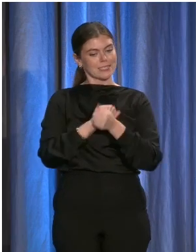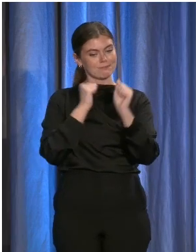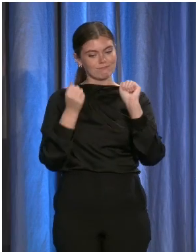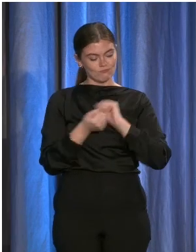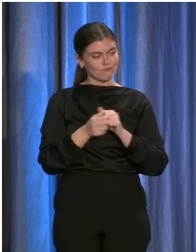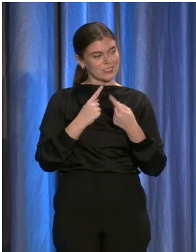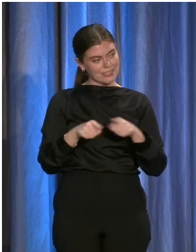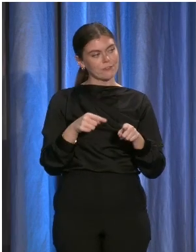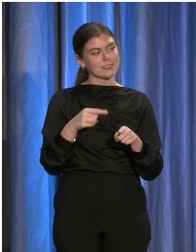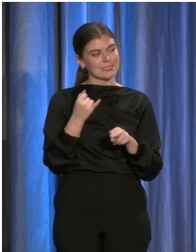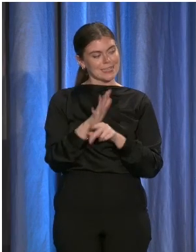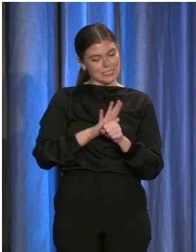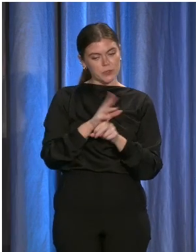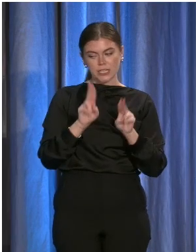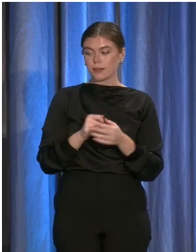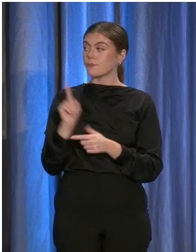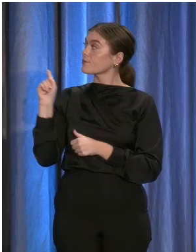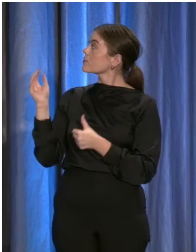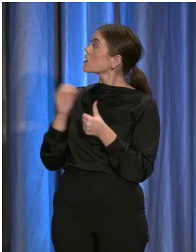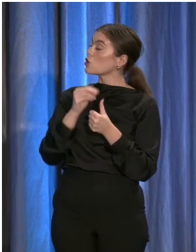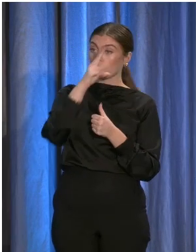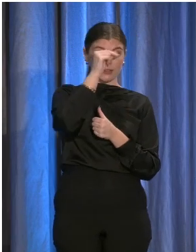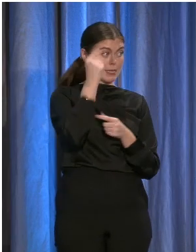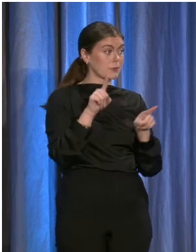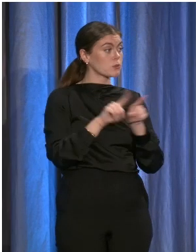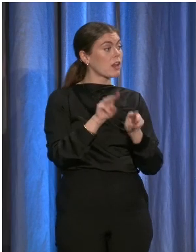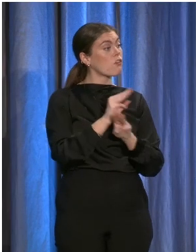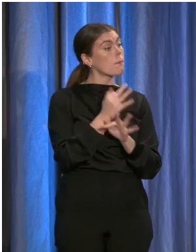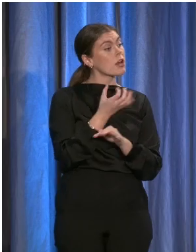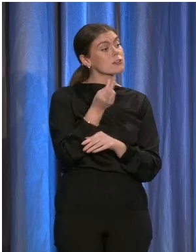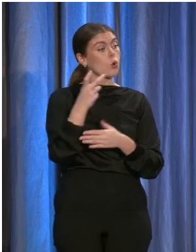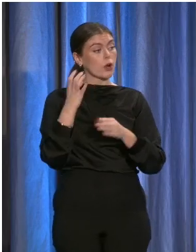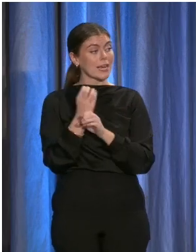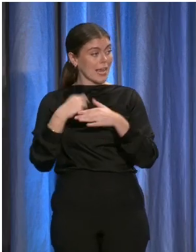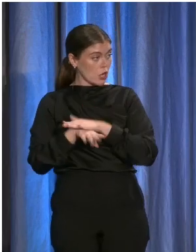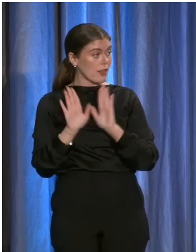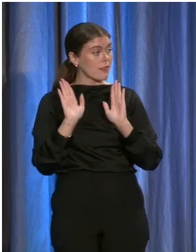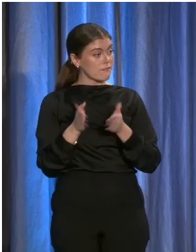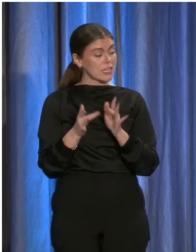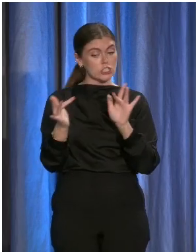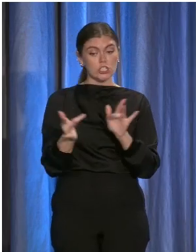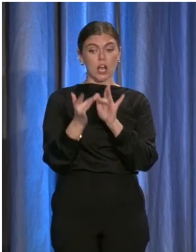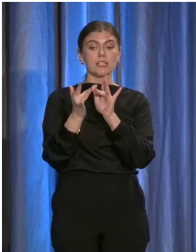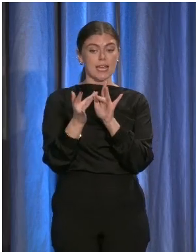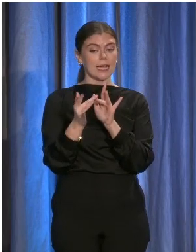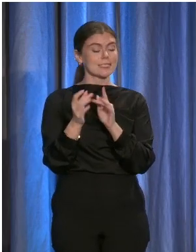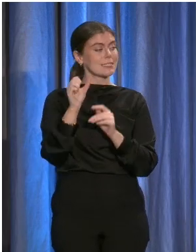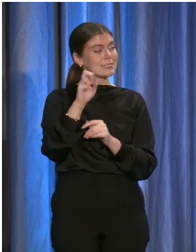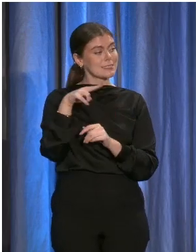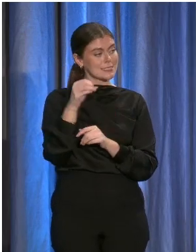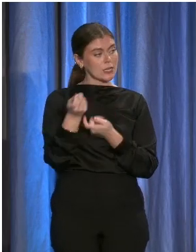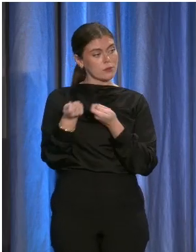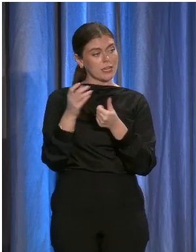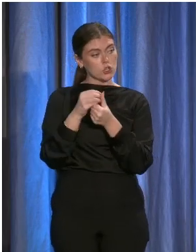Here's another example of a parent carer who got in touch with a CNO who was managing other CNOs in her